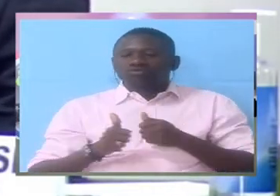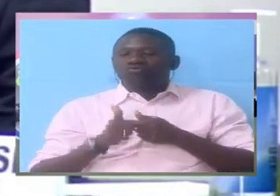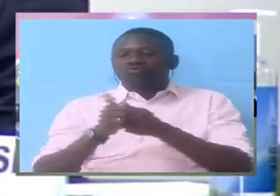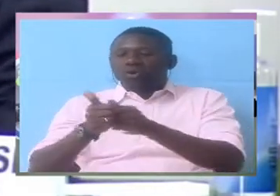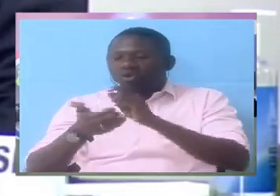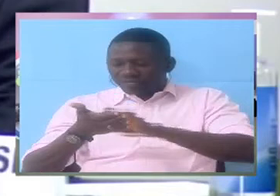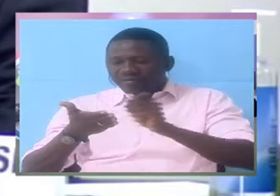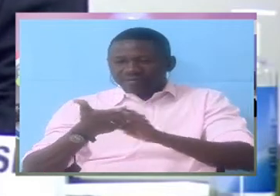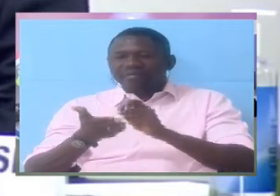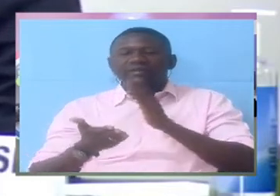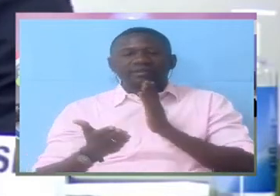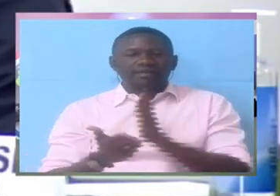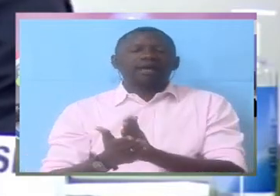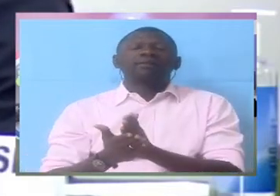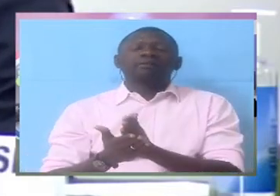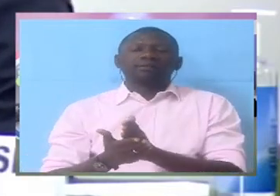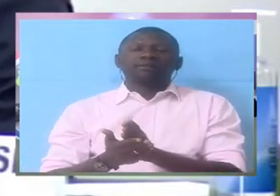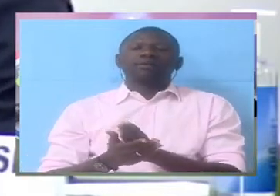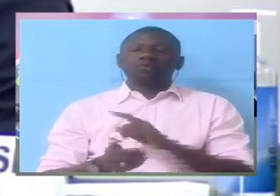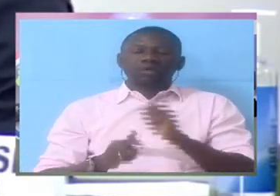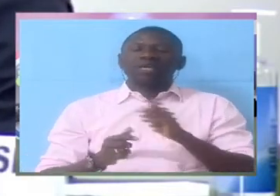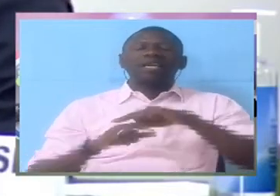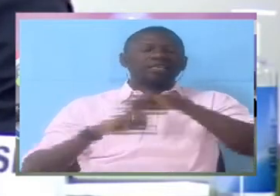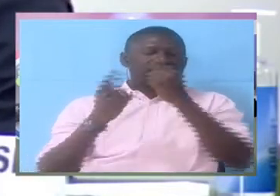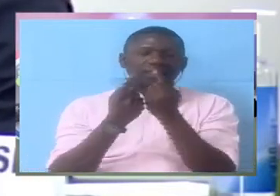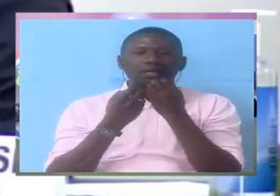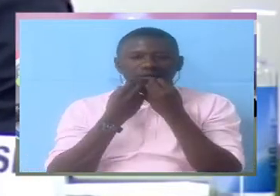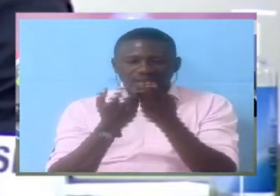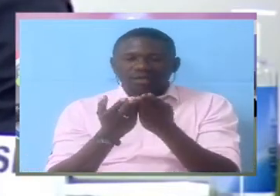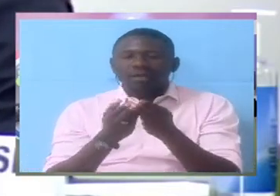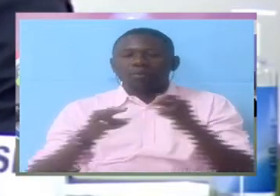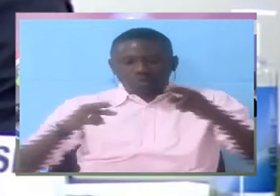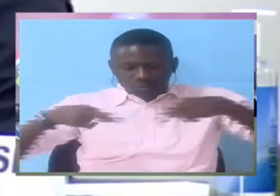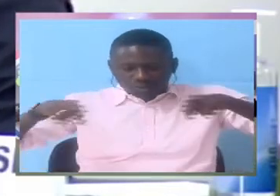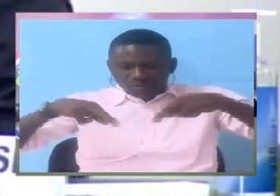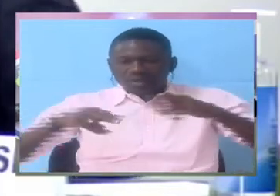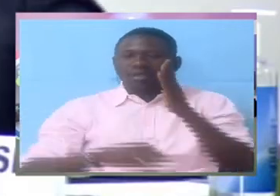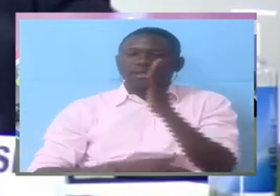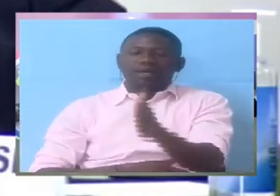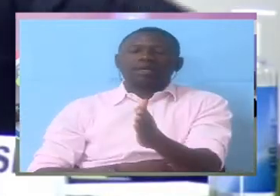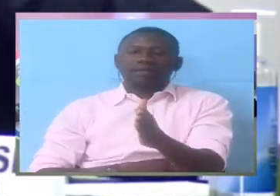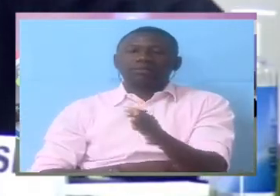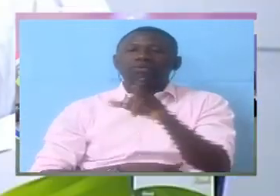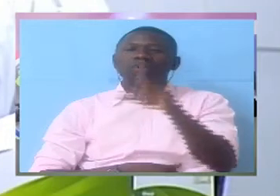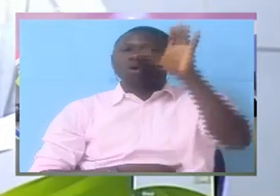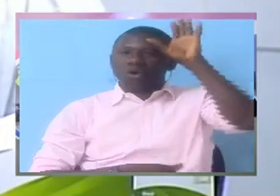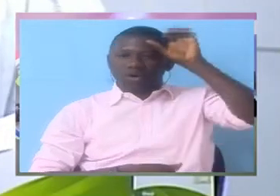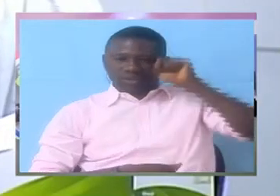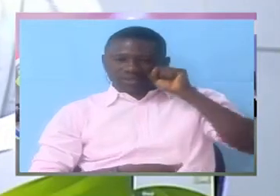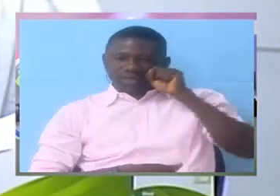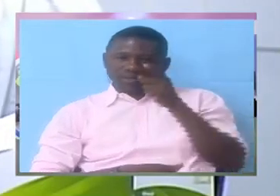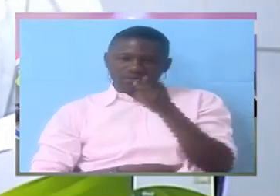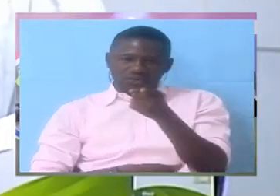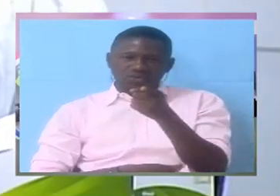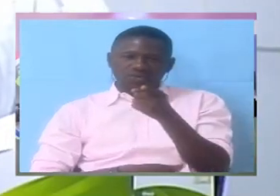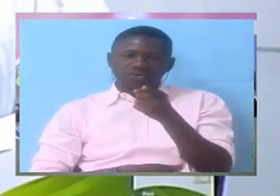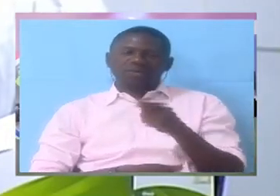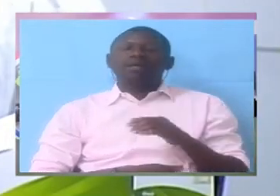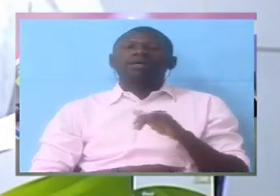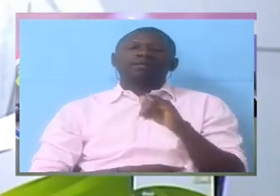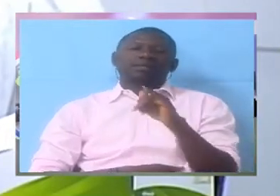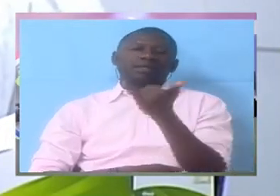being said and to be able to record it accurately. Do you understand? Yes, sir.